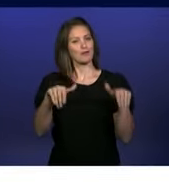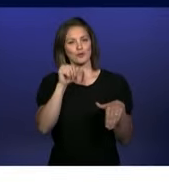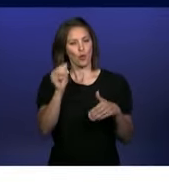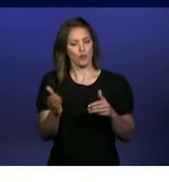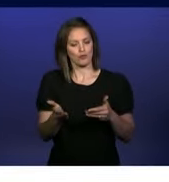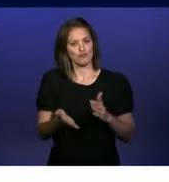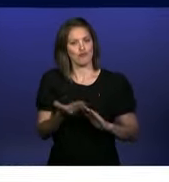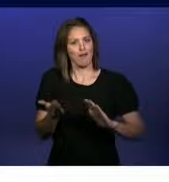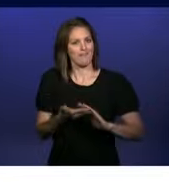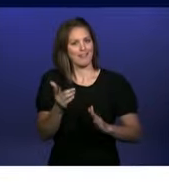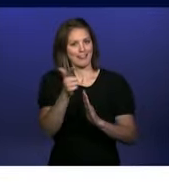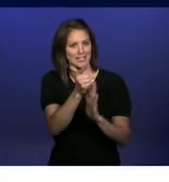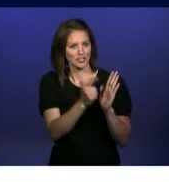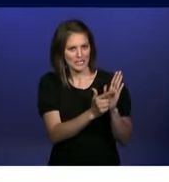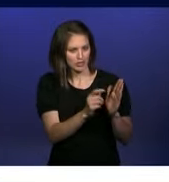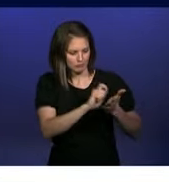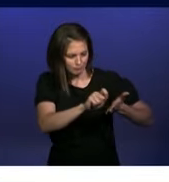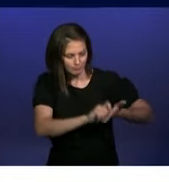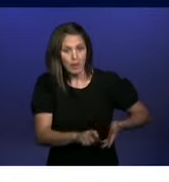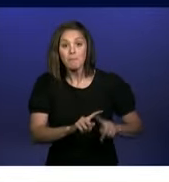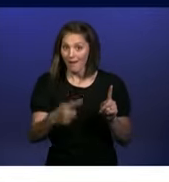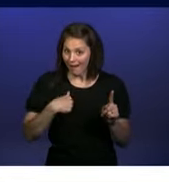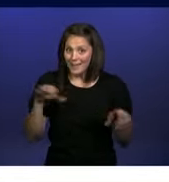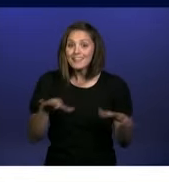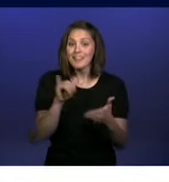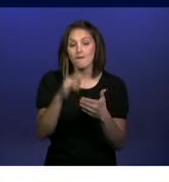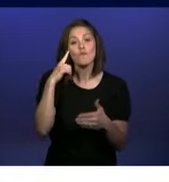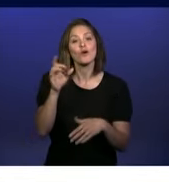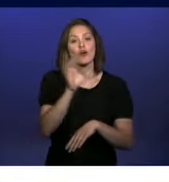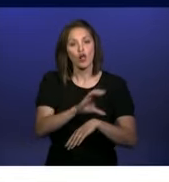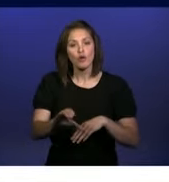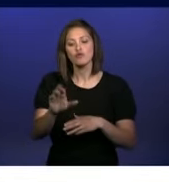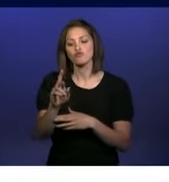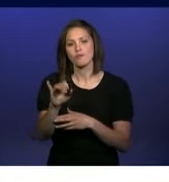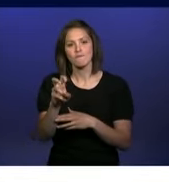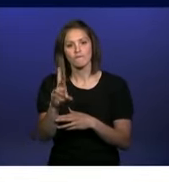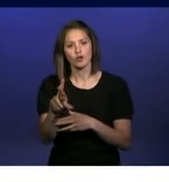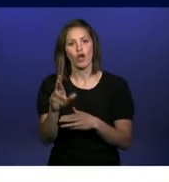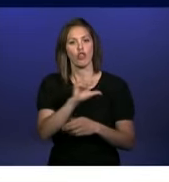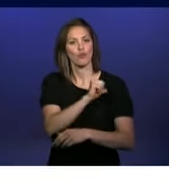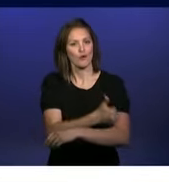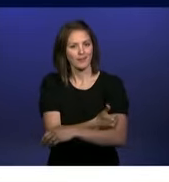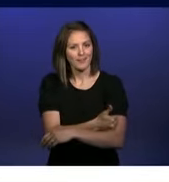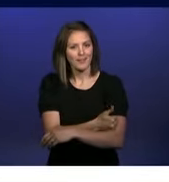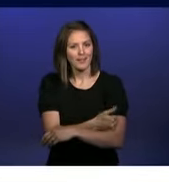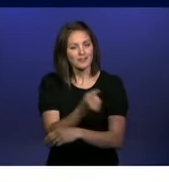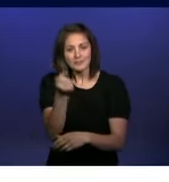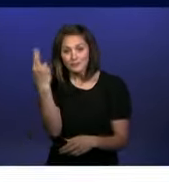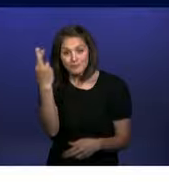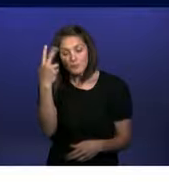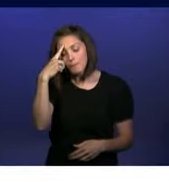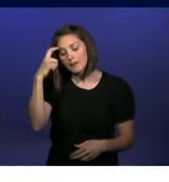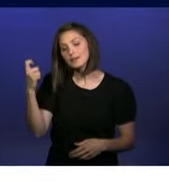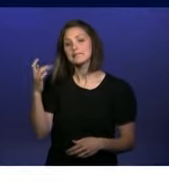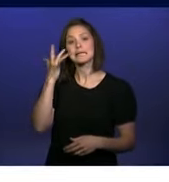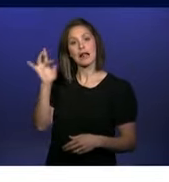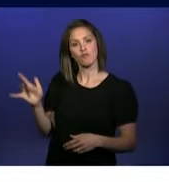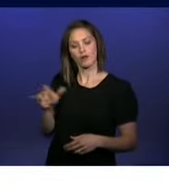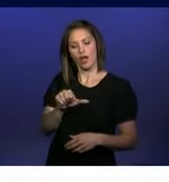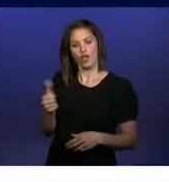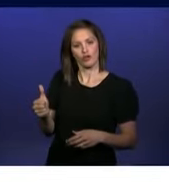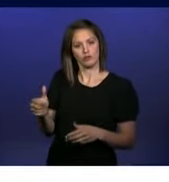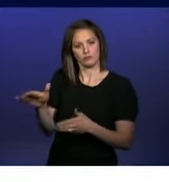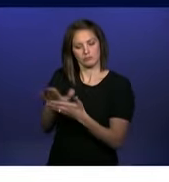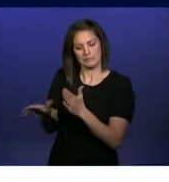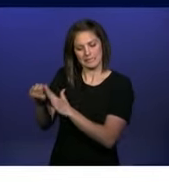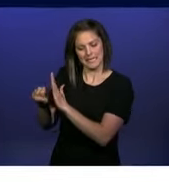actually ran a bill creating the Colorado River Authority for the state of Utah, because California and lower basin states are trying to